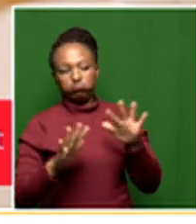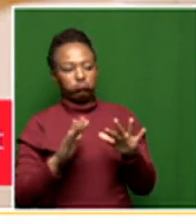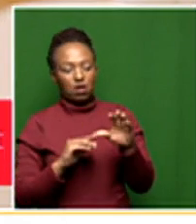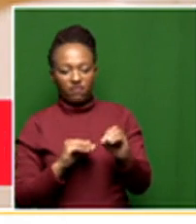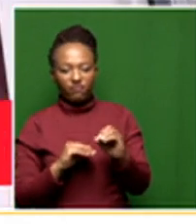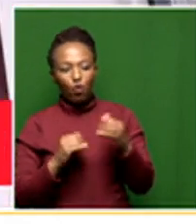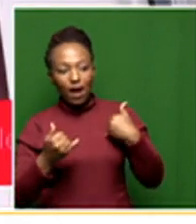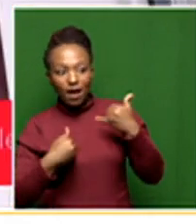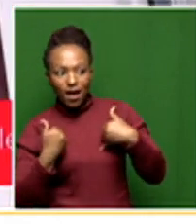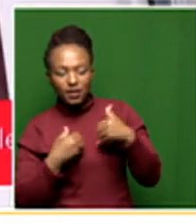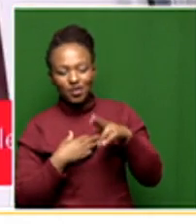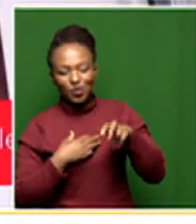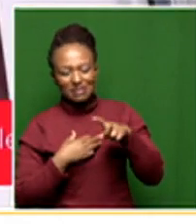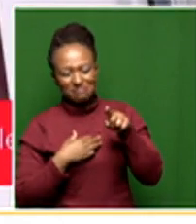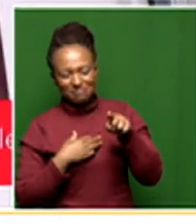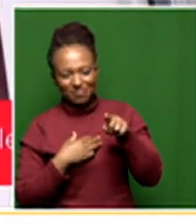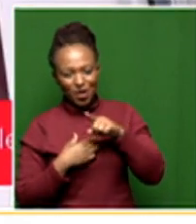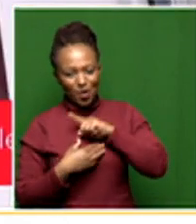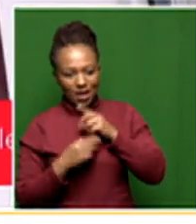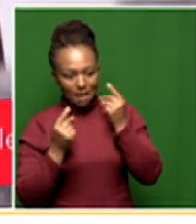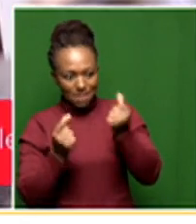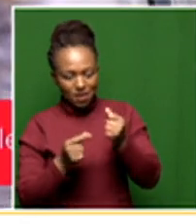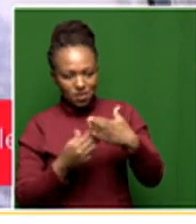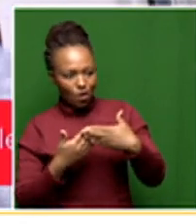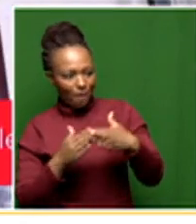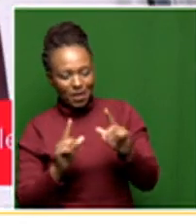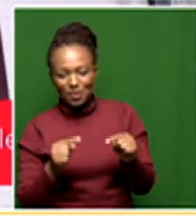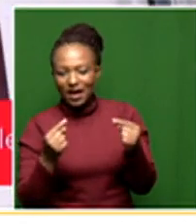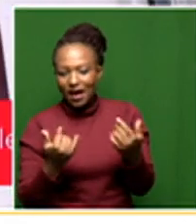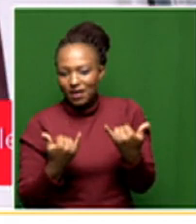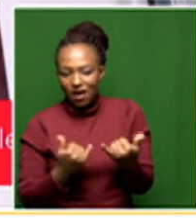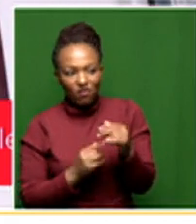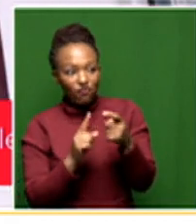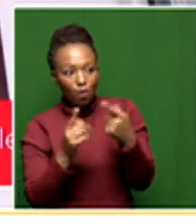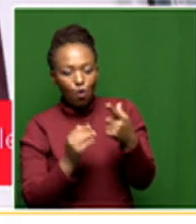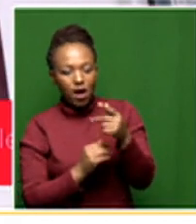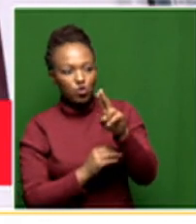the leisure tourism industry, that we can't immediately open up for leisure tourism from the UK.